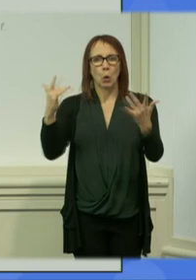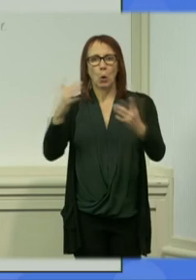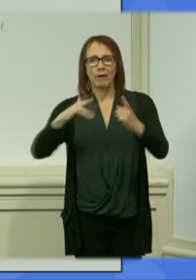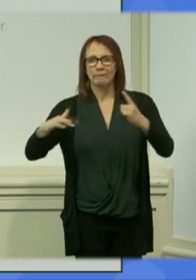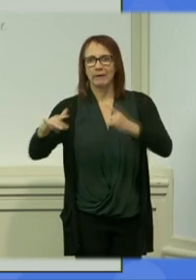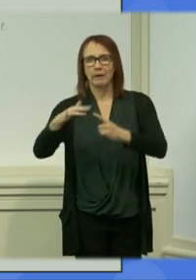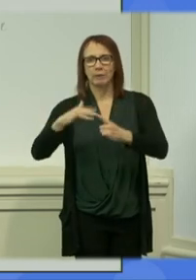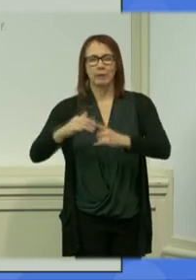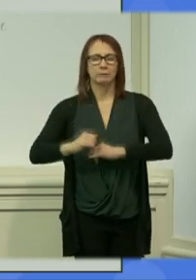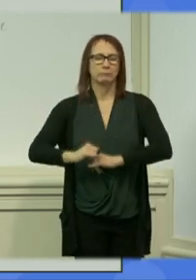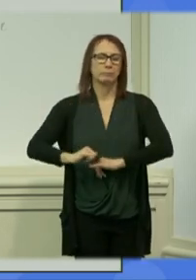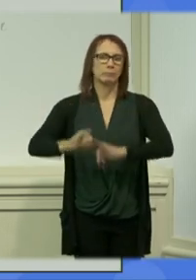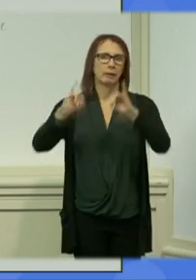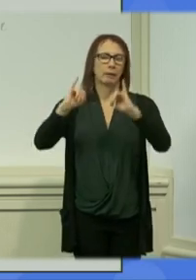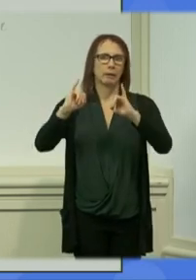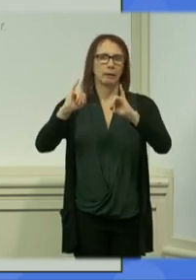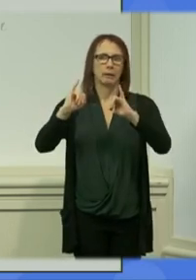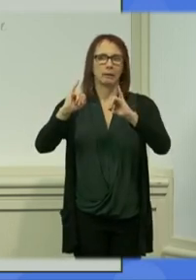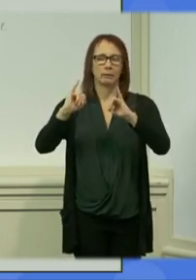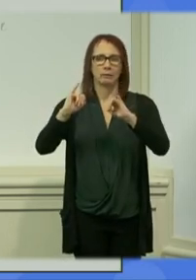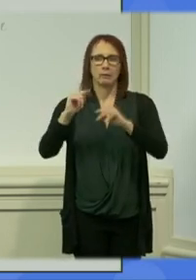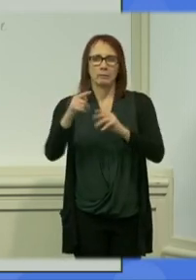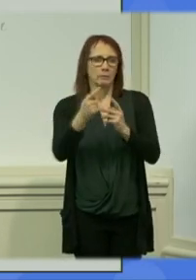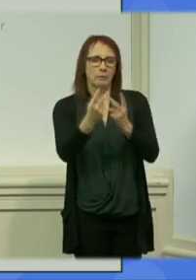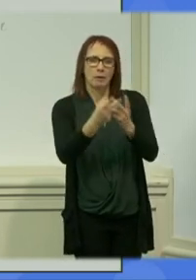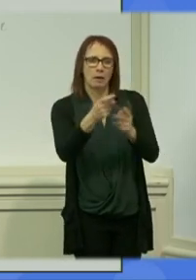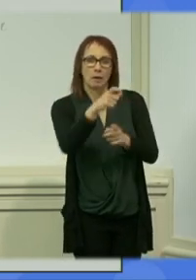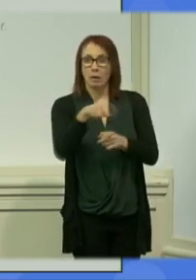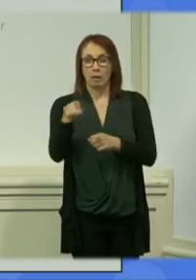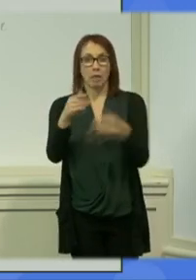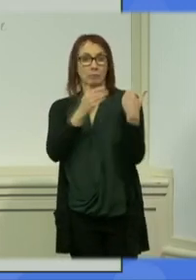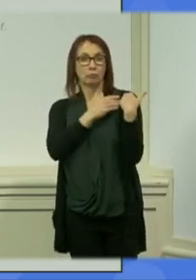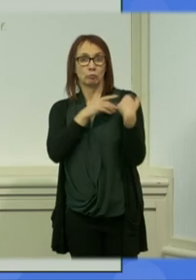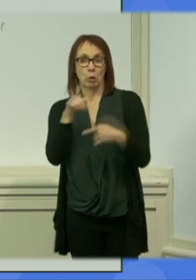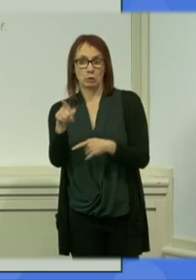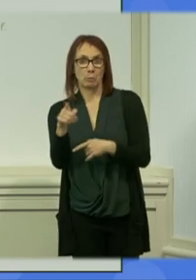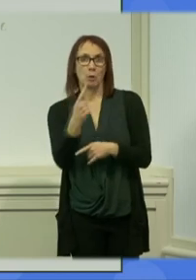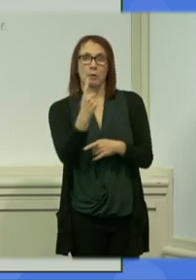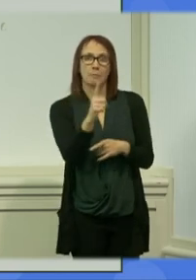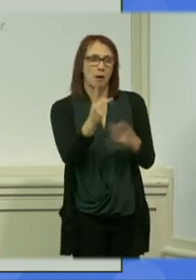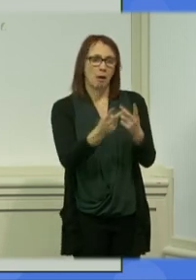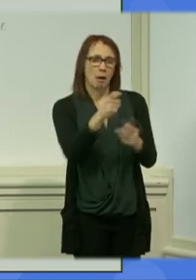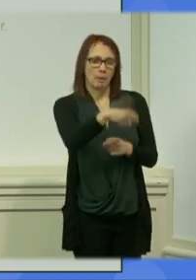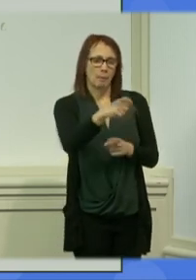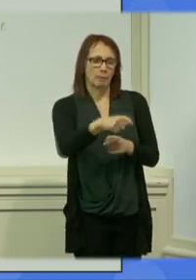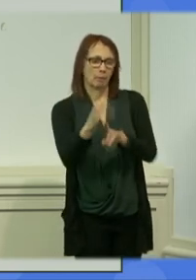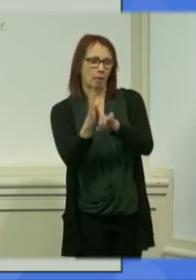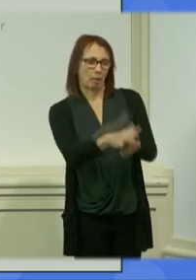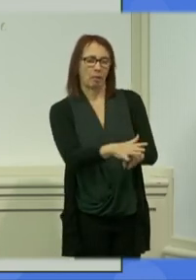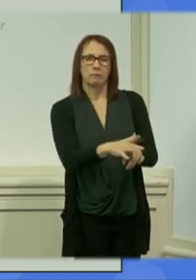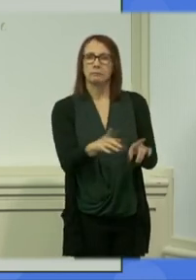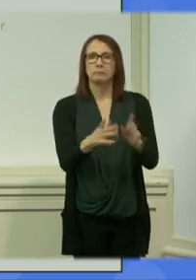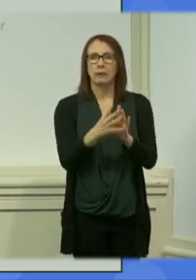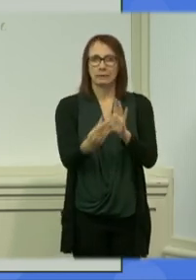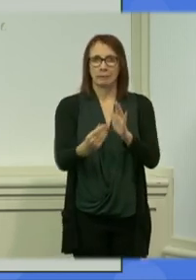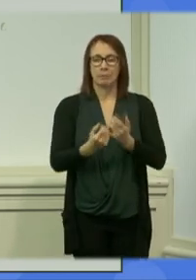bads that are imposed on third parties who are not responsible for that bad. So, for example, you could have a car